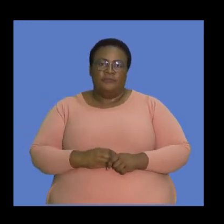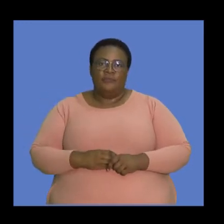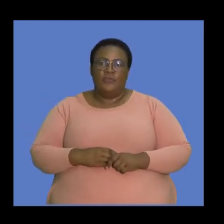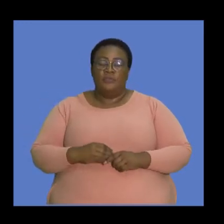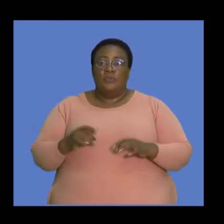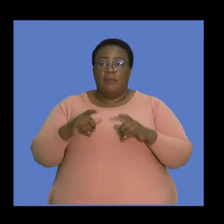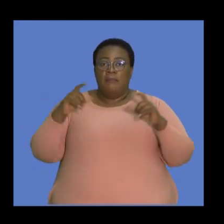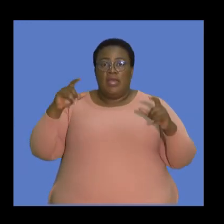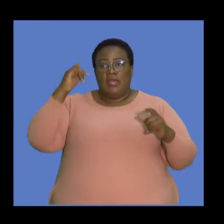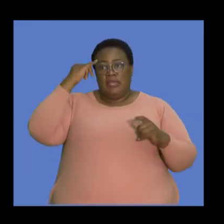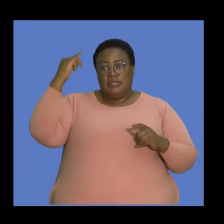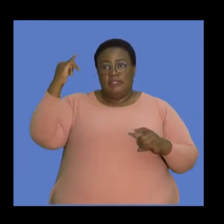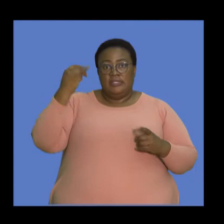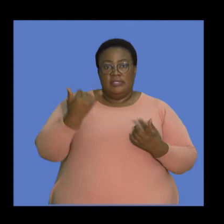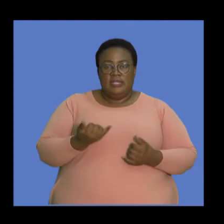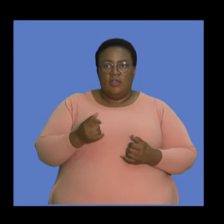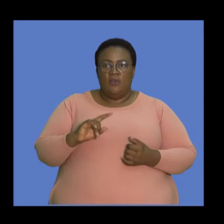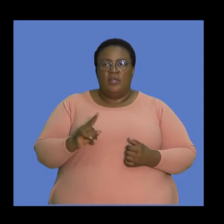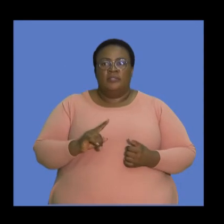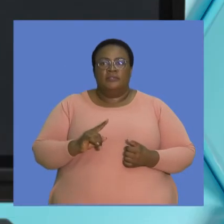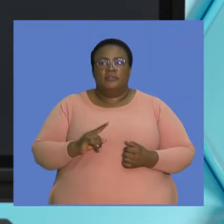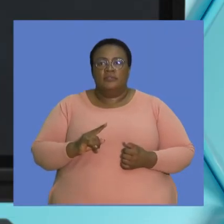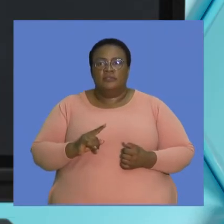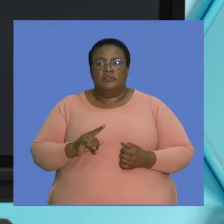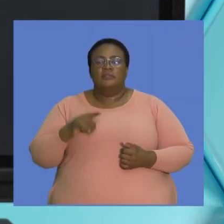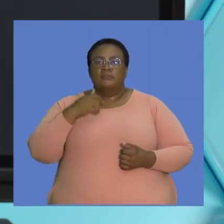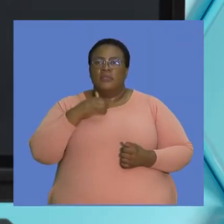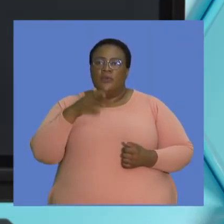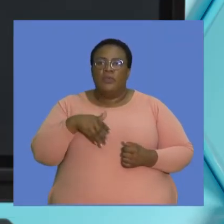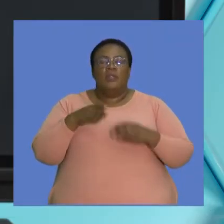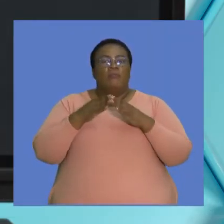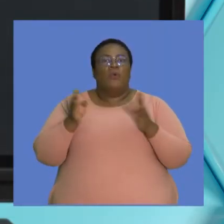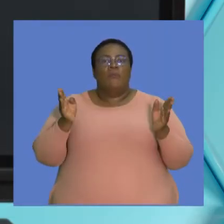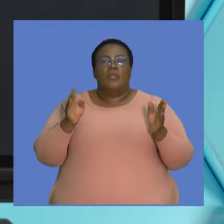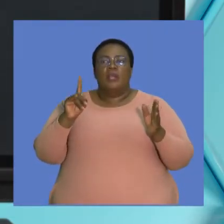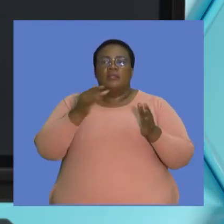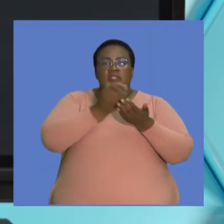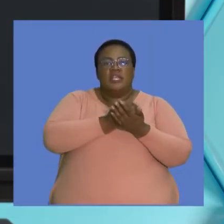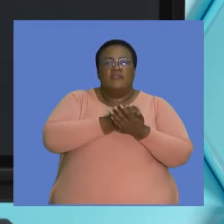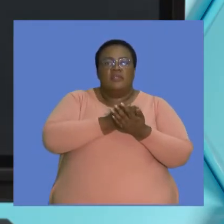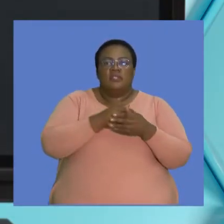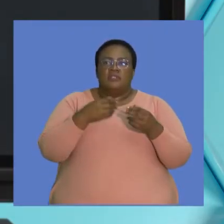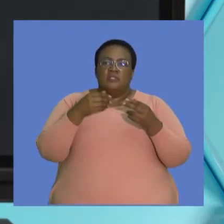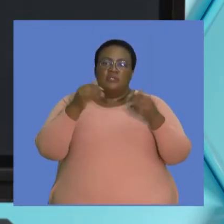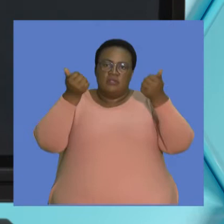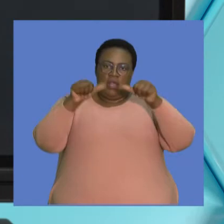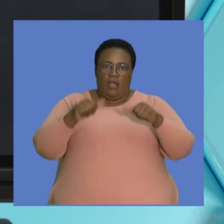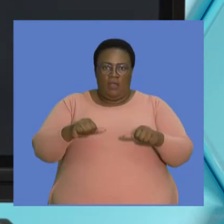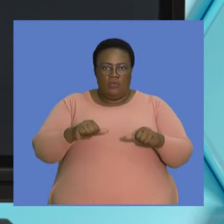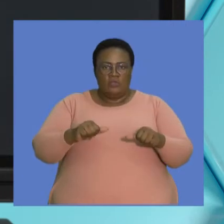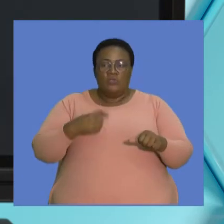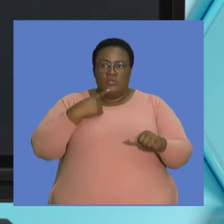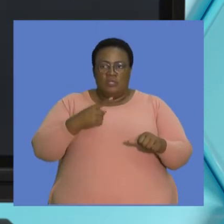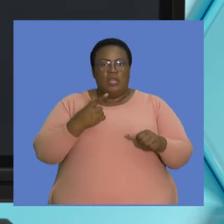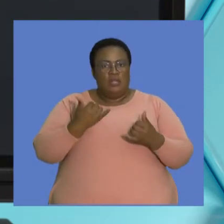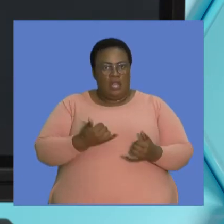5,873 and 70 cents. And the big idea now here with this sinking fund will be, I will then be opening up a